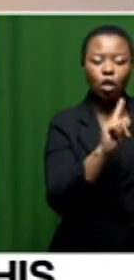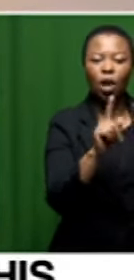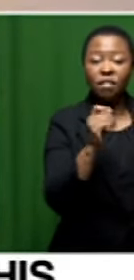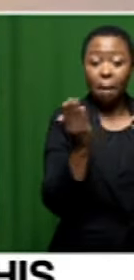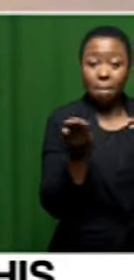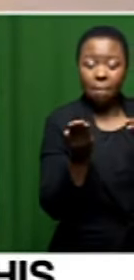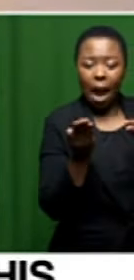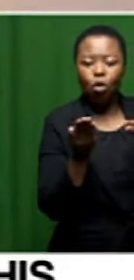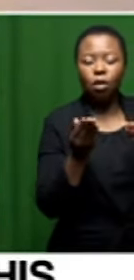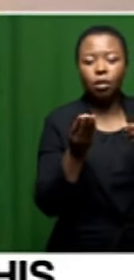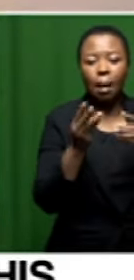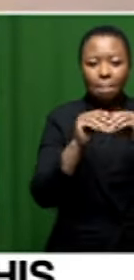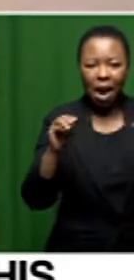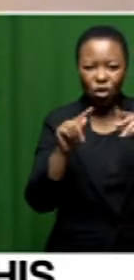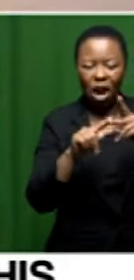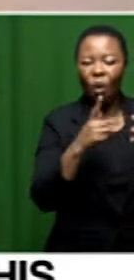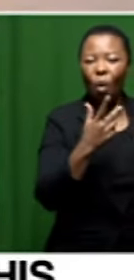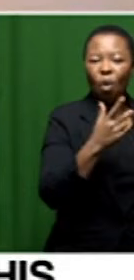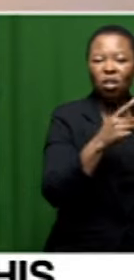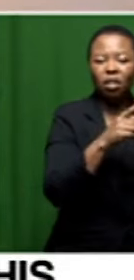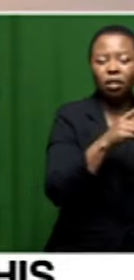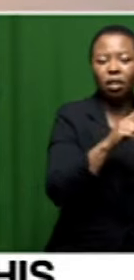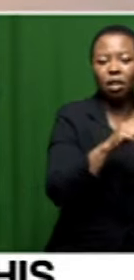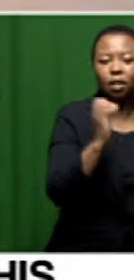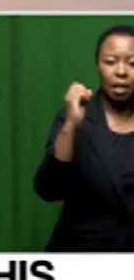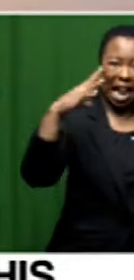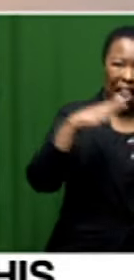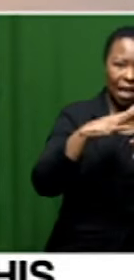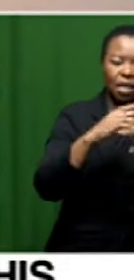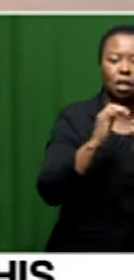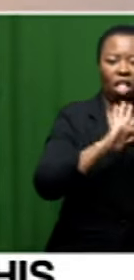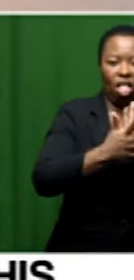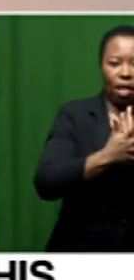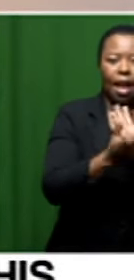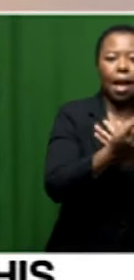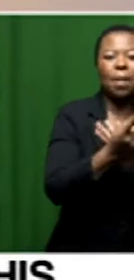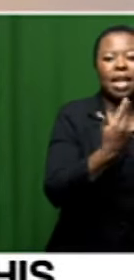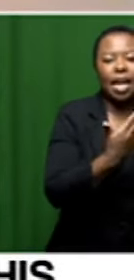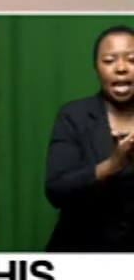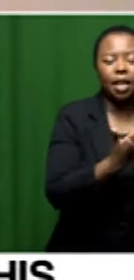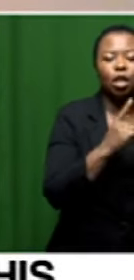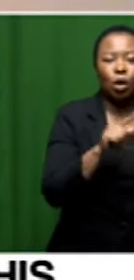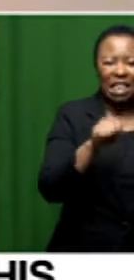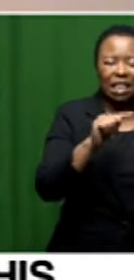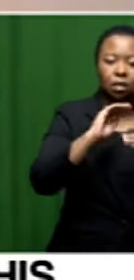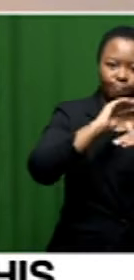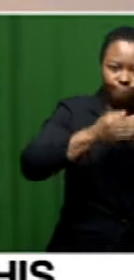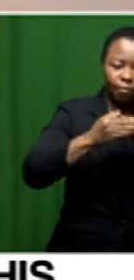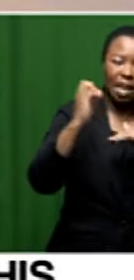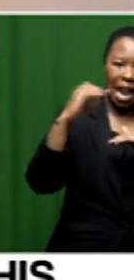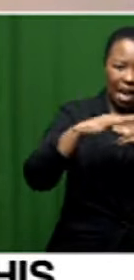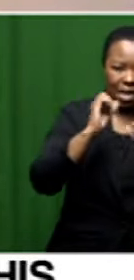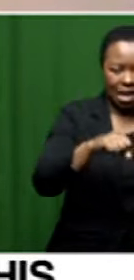tablet form, spirulina is subject to being affected by light in a detrimental manner. So it needs to be protected by